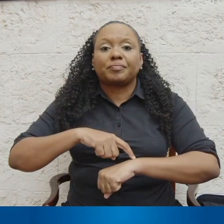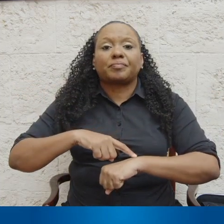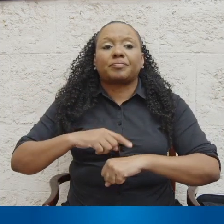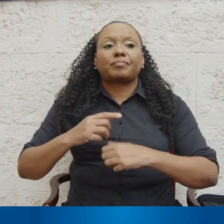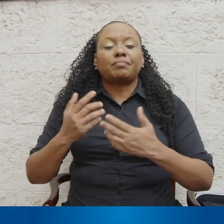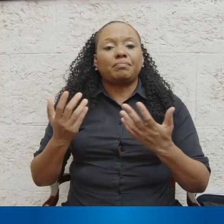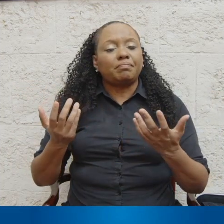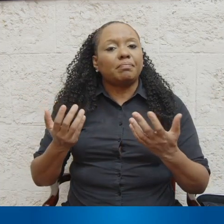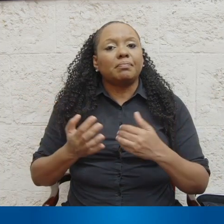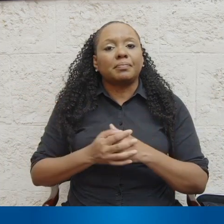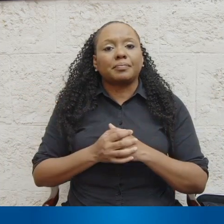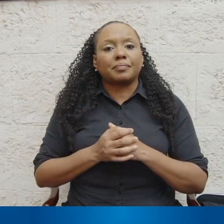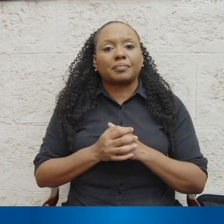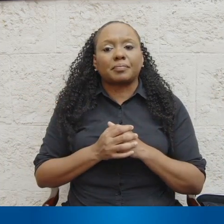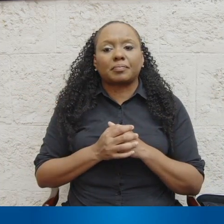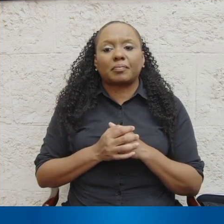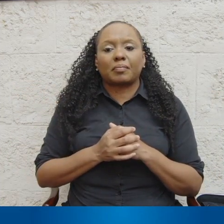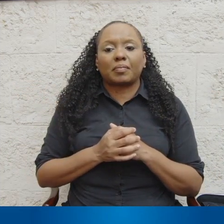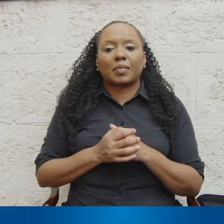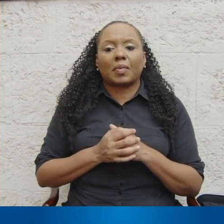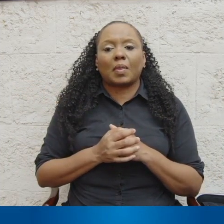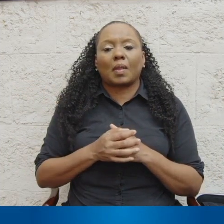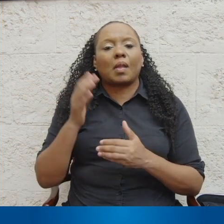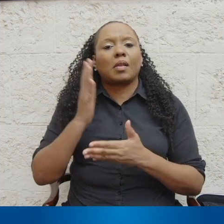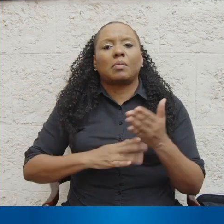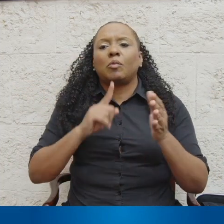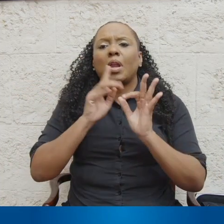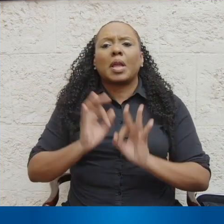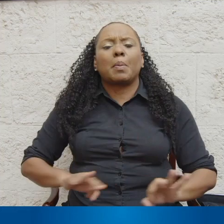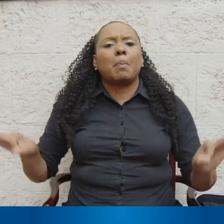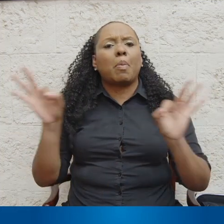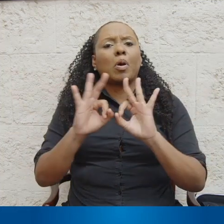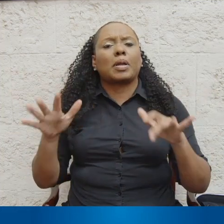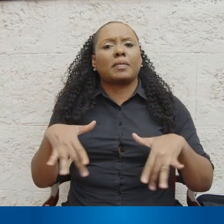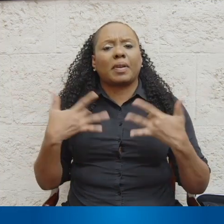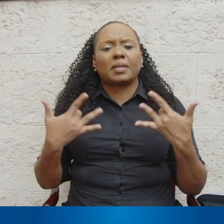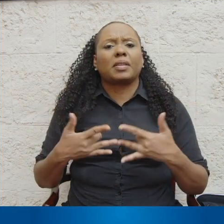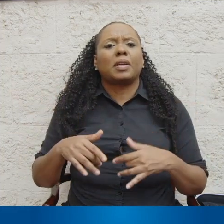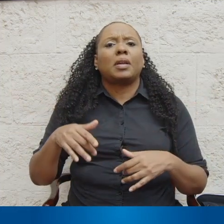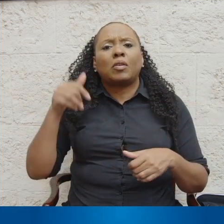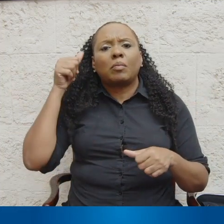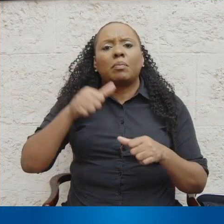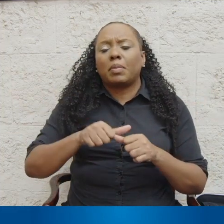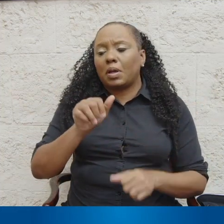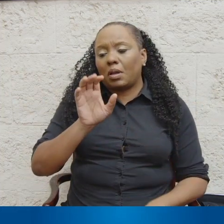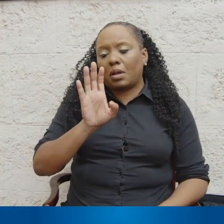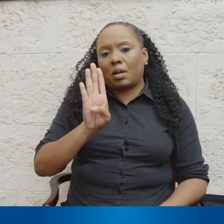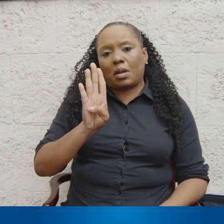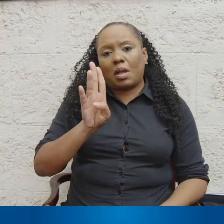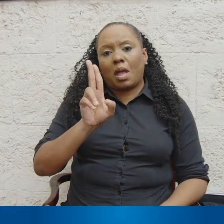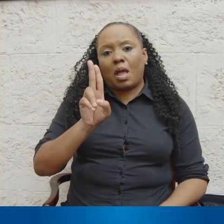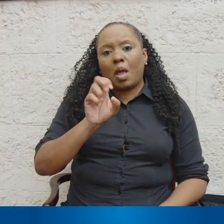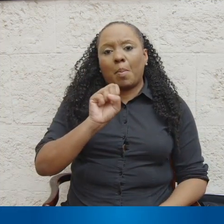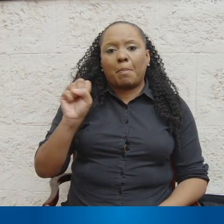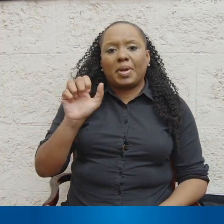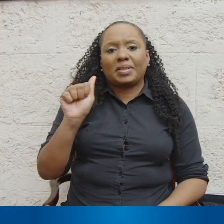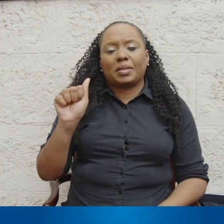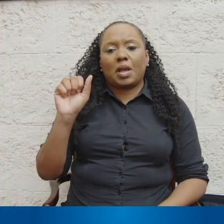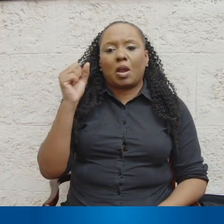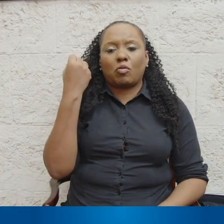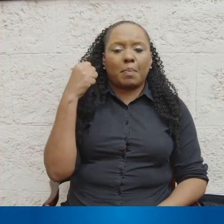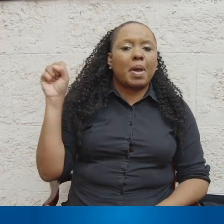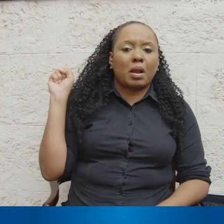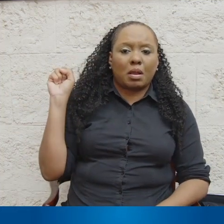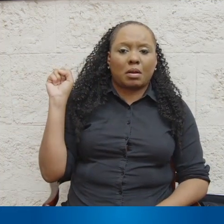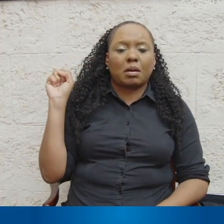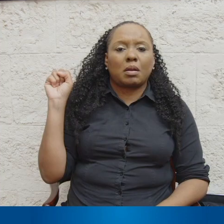some of the critical events. So I talked about the Bassa Rebellion and how we will commemorate that on April 14th as